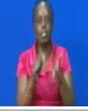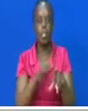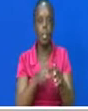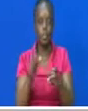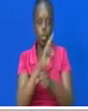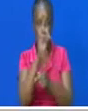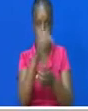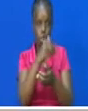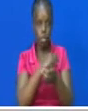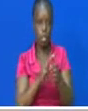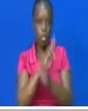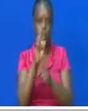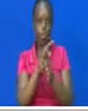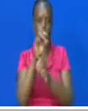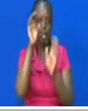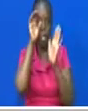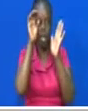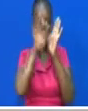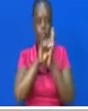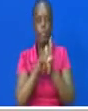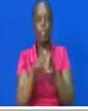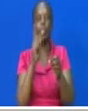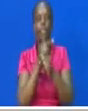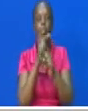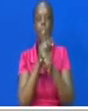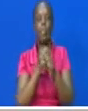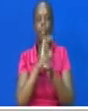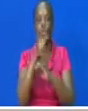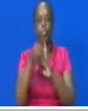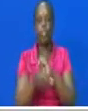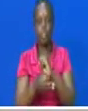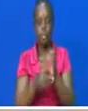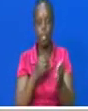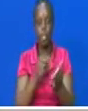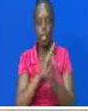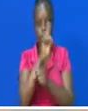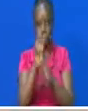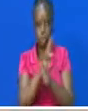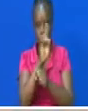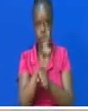a camera, then you are able to keep it for future reference.